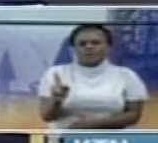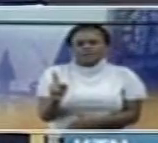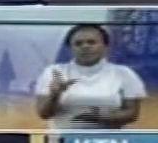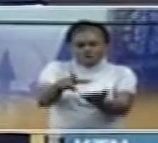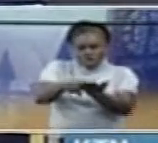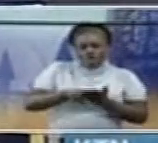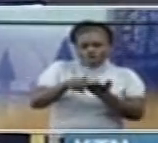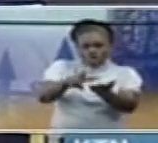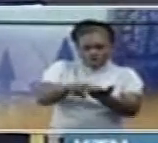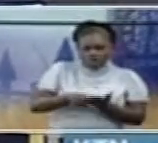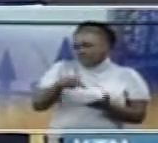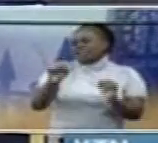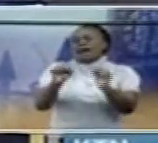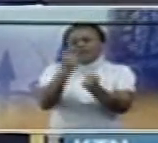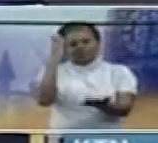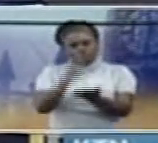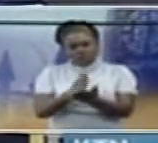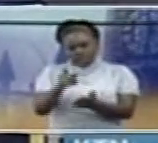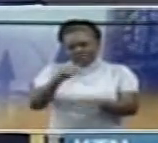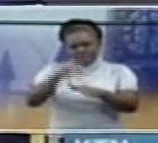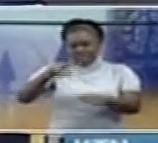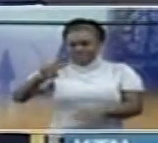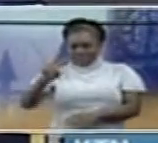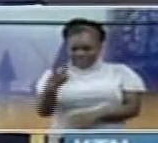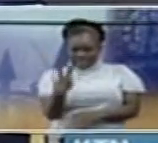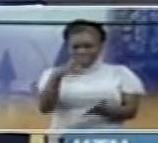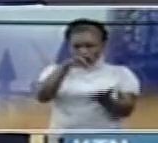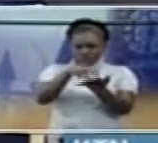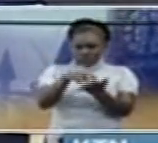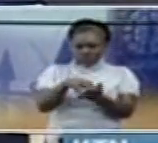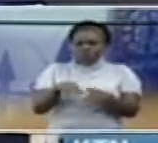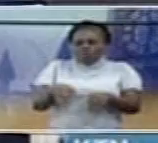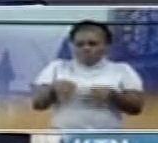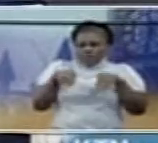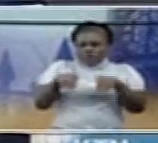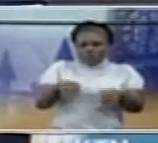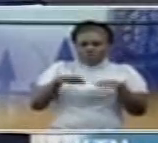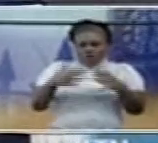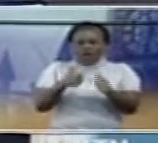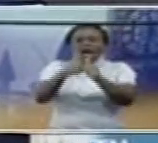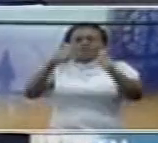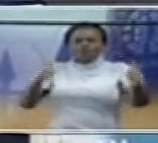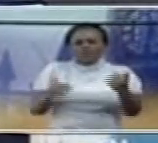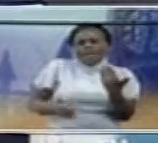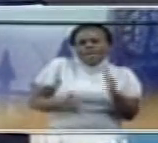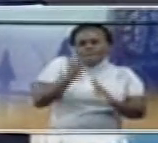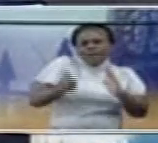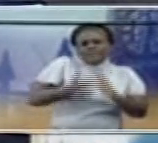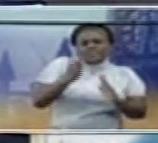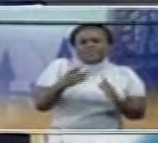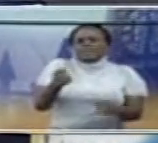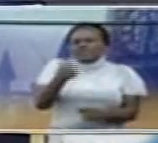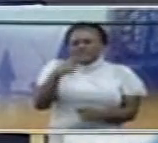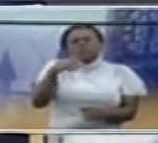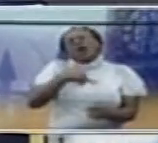taking loans. And so that's what happens. That's the effect. The second effect is delayed or avoided emergency treatment. You simply do not